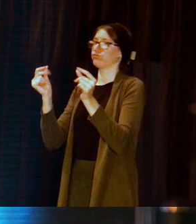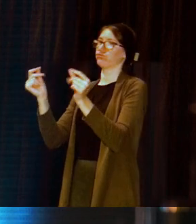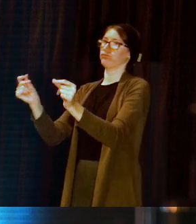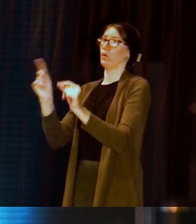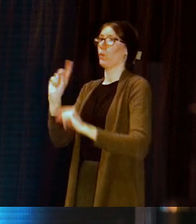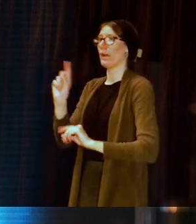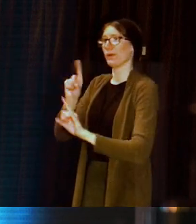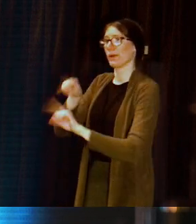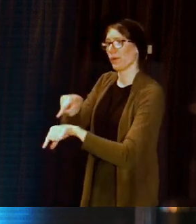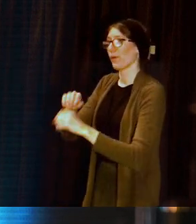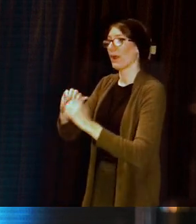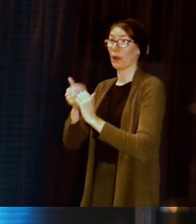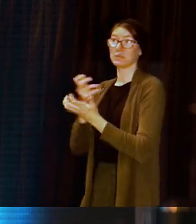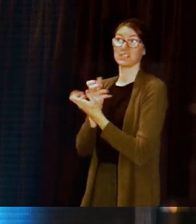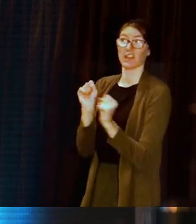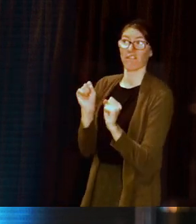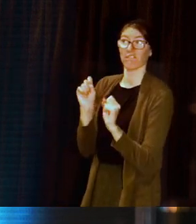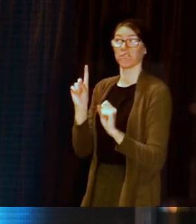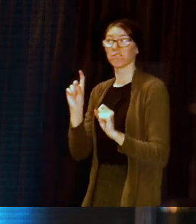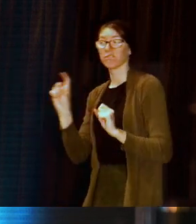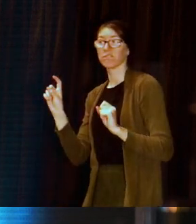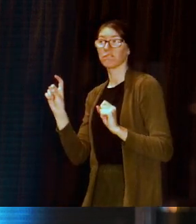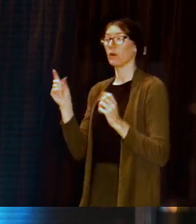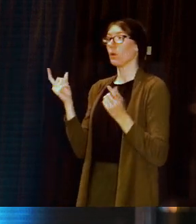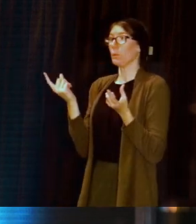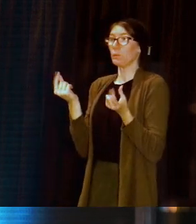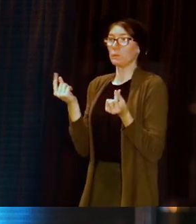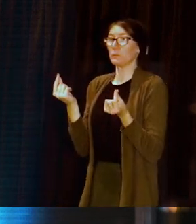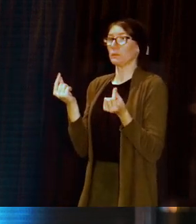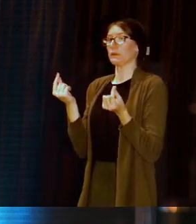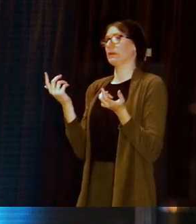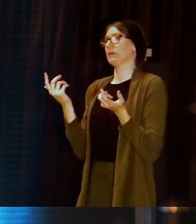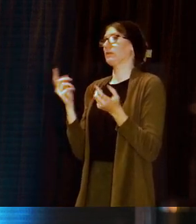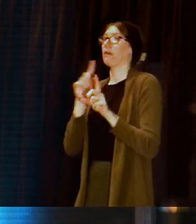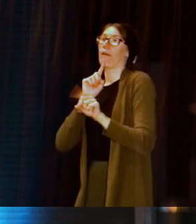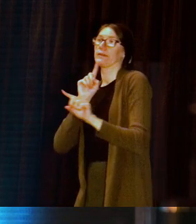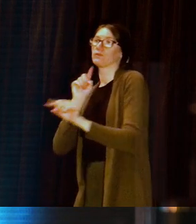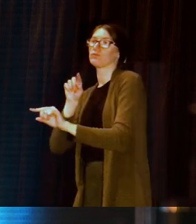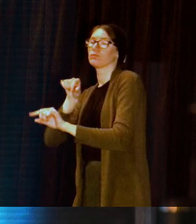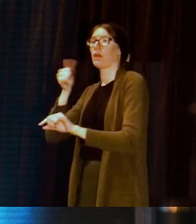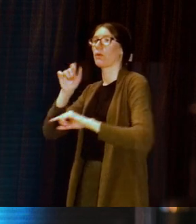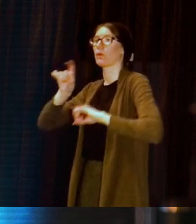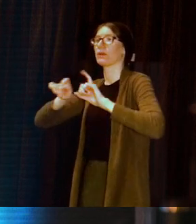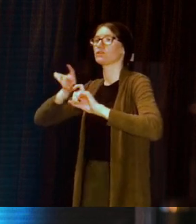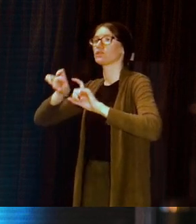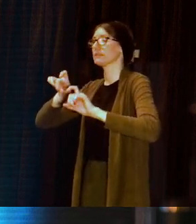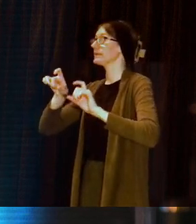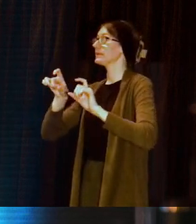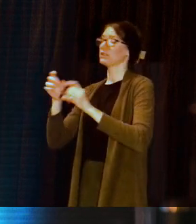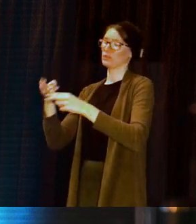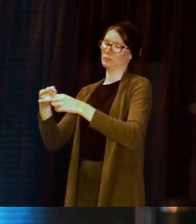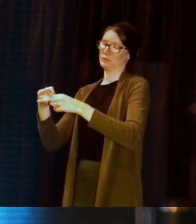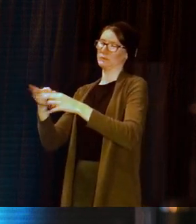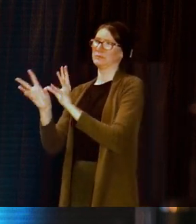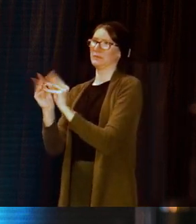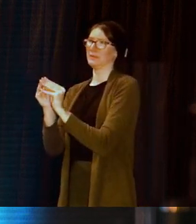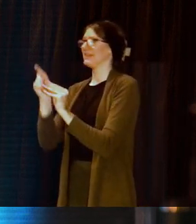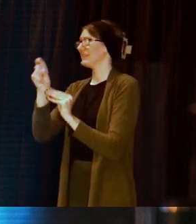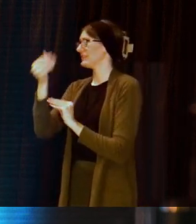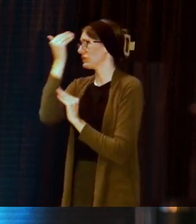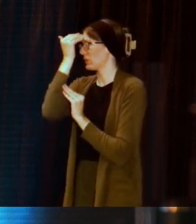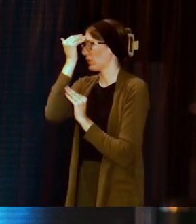are we going, how safe is it, what are we going to be doing, and answering any other questions. So a brief meeting, but we just need to know